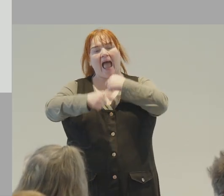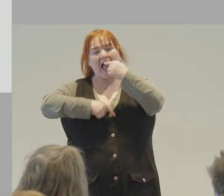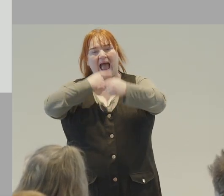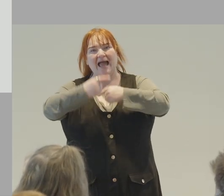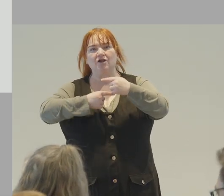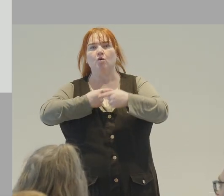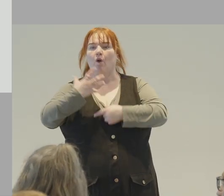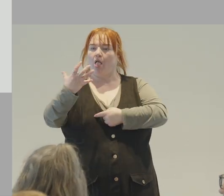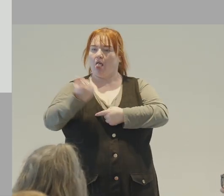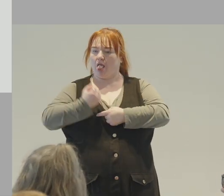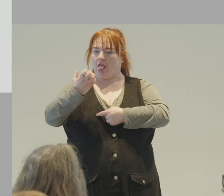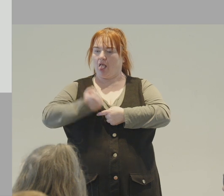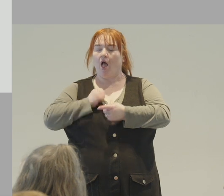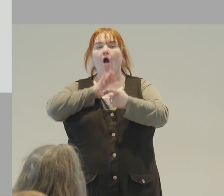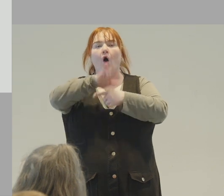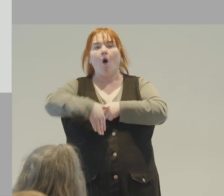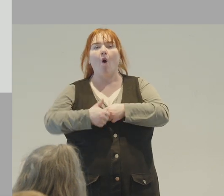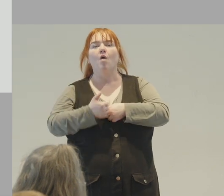of over